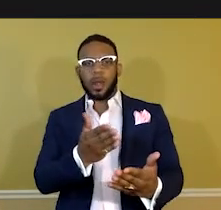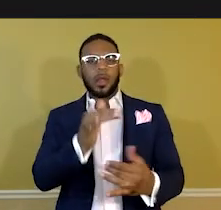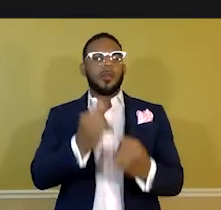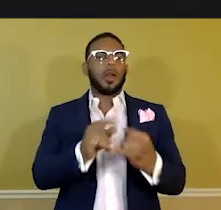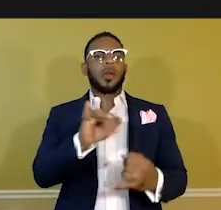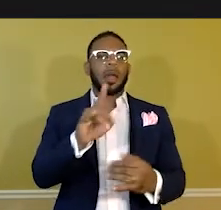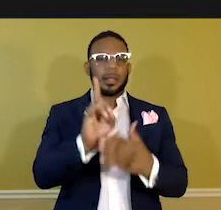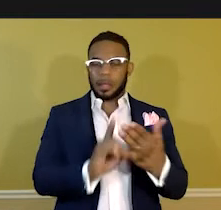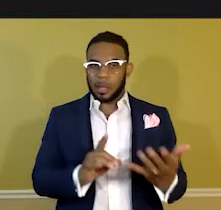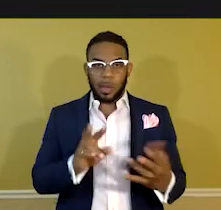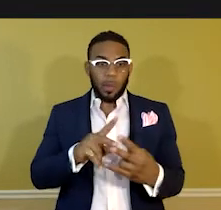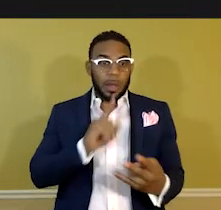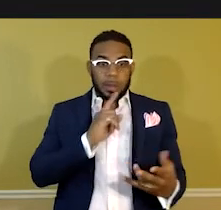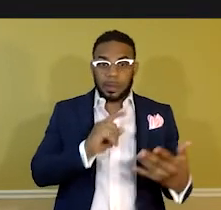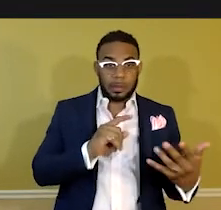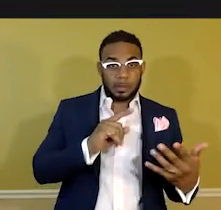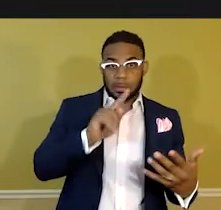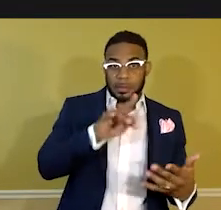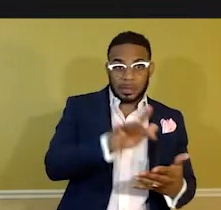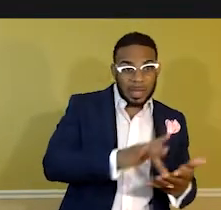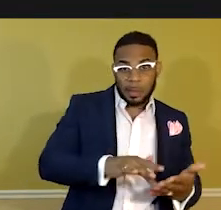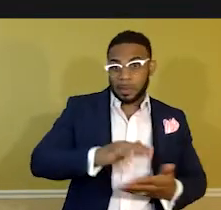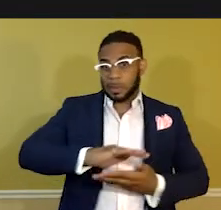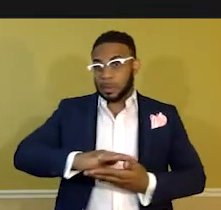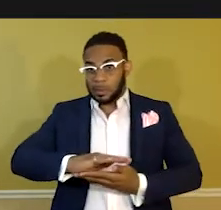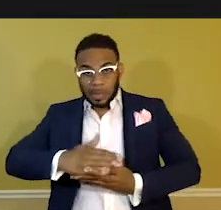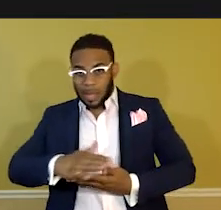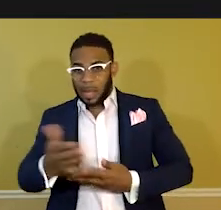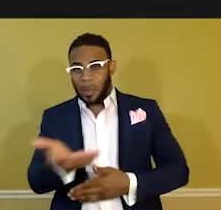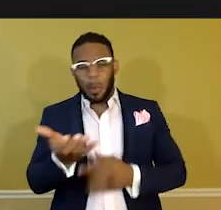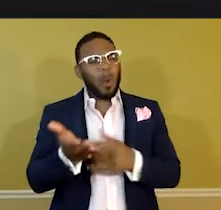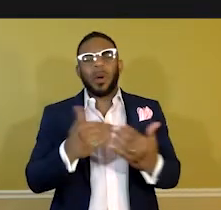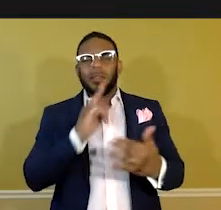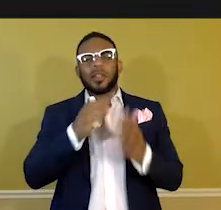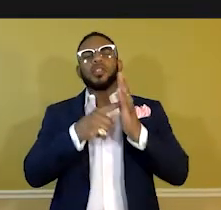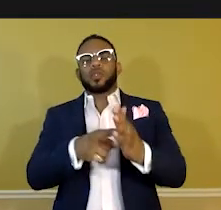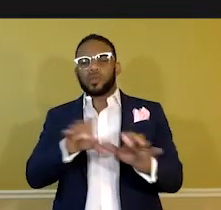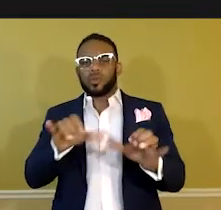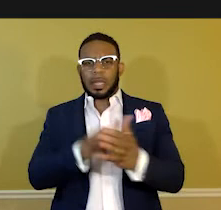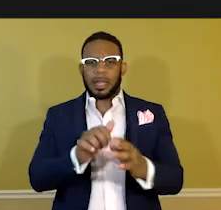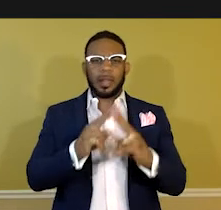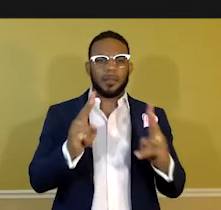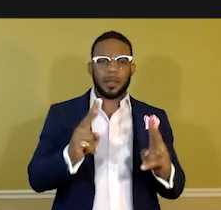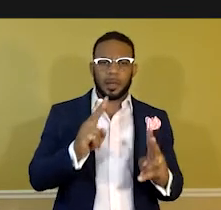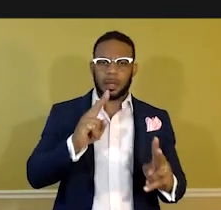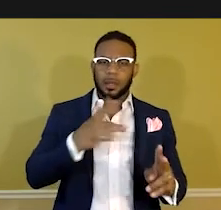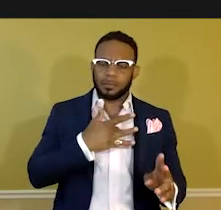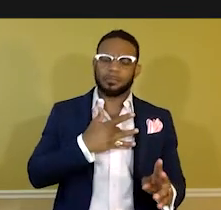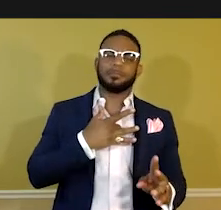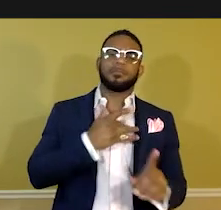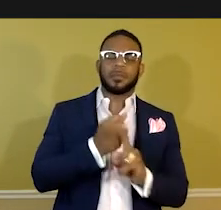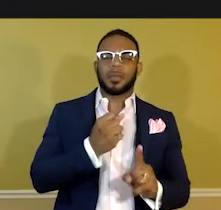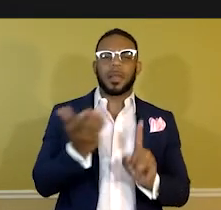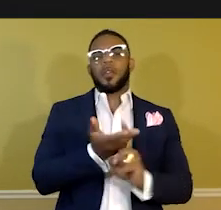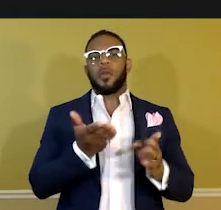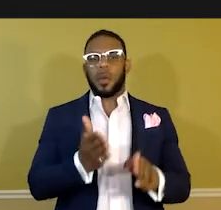design, you know, whether it is a tablet, a desktop, a whatever it is, you want to make sure that you do that in a very compelling way. Make it